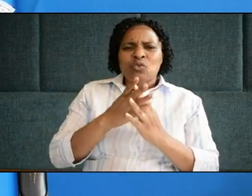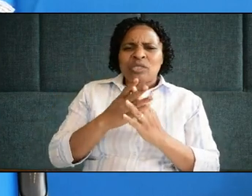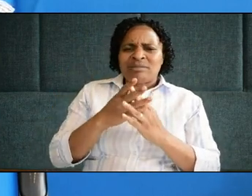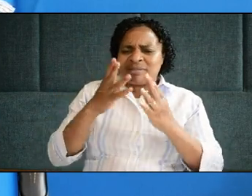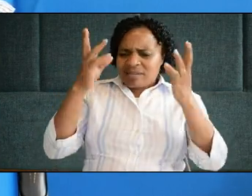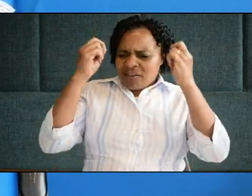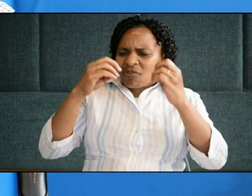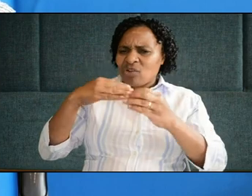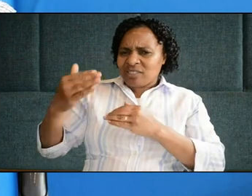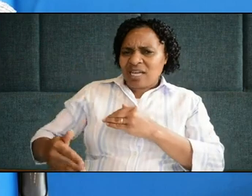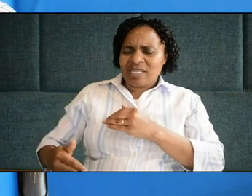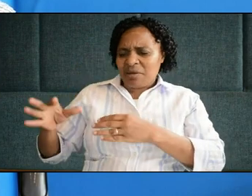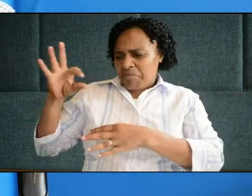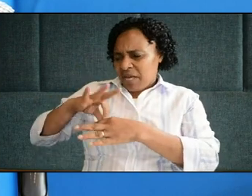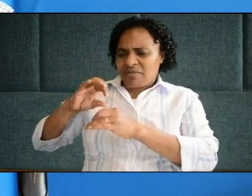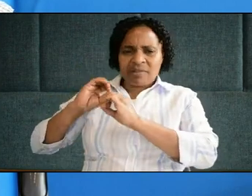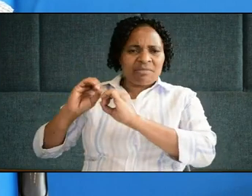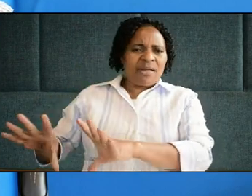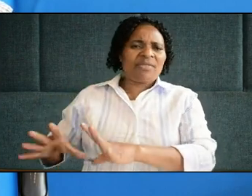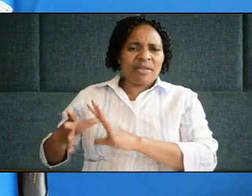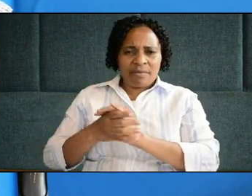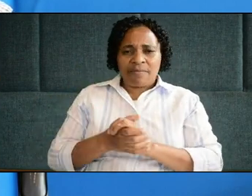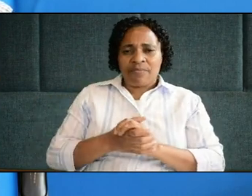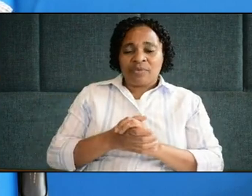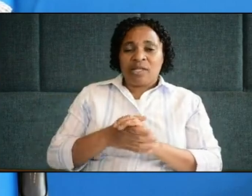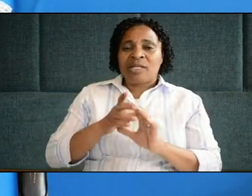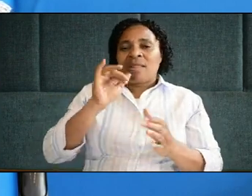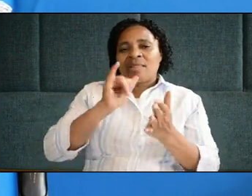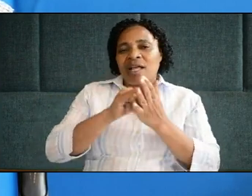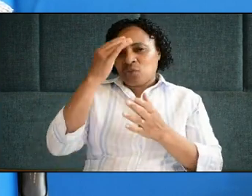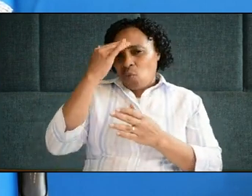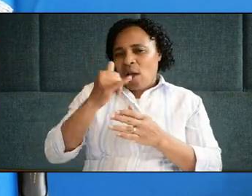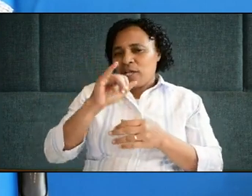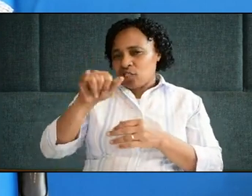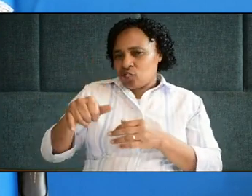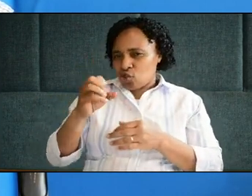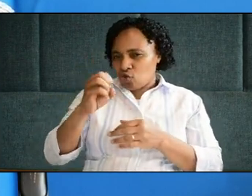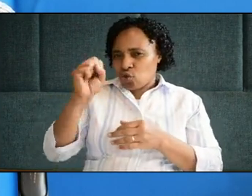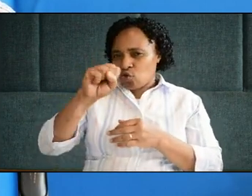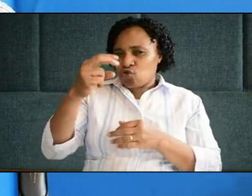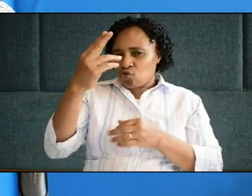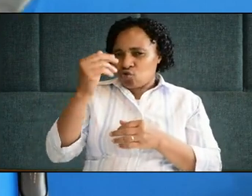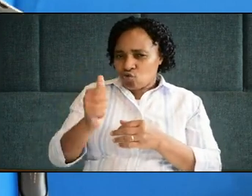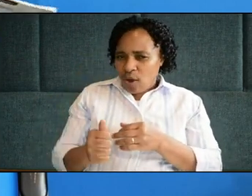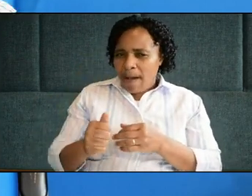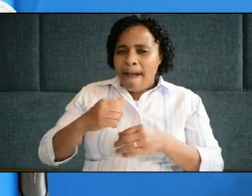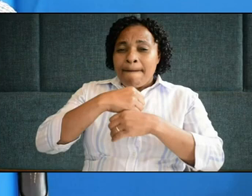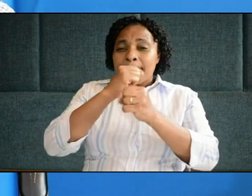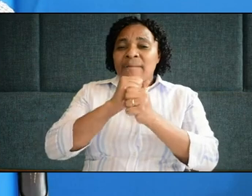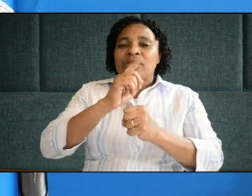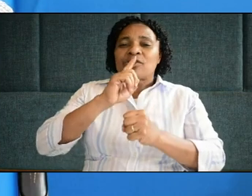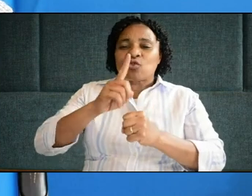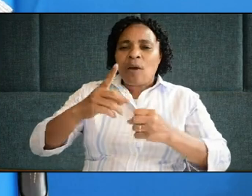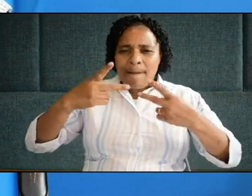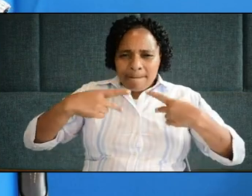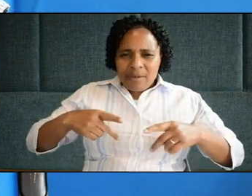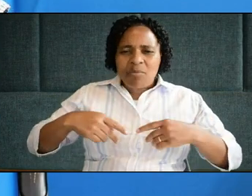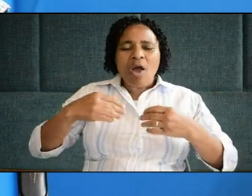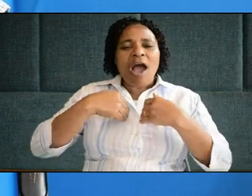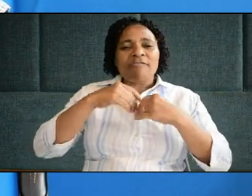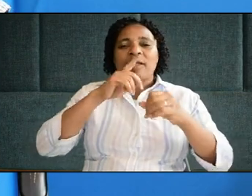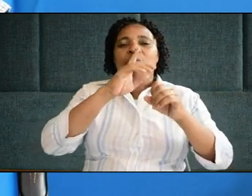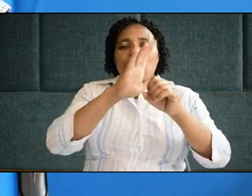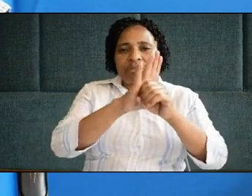side. Mm-hmm. So that's why Joshua made sure the people are having a